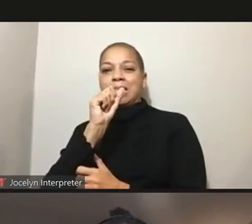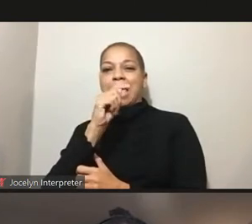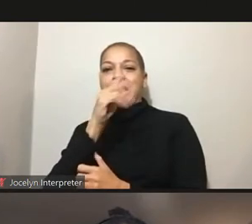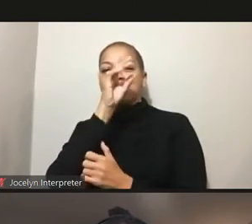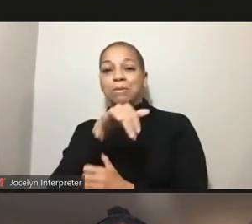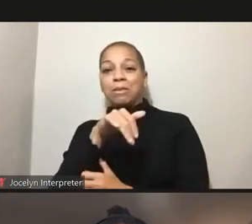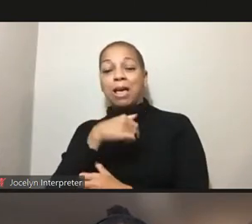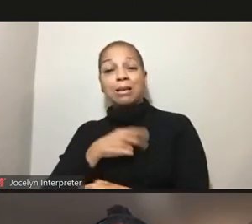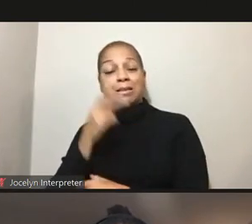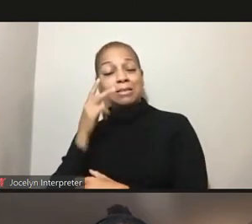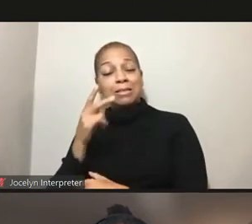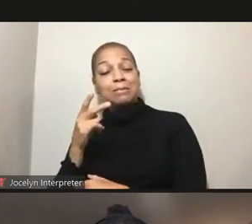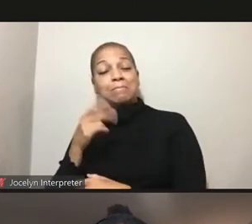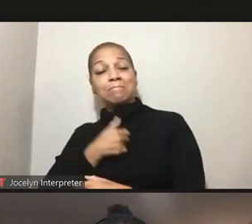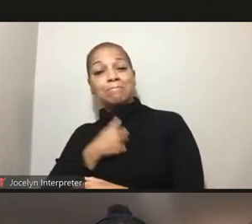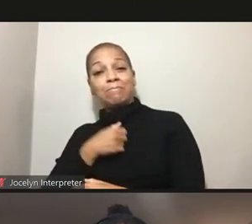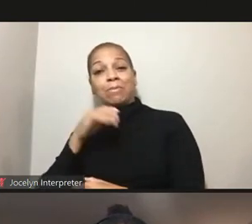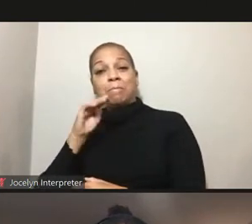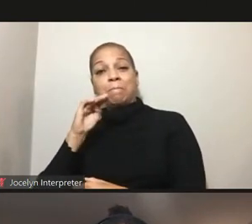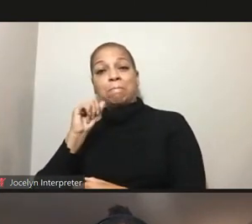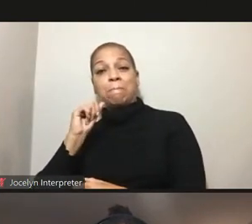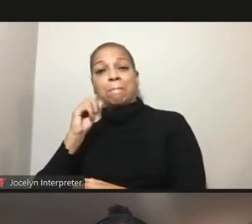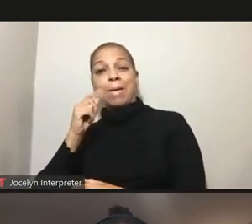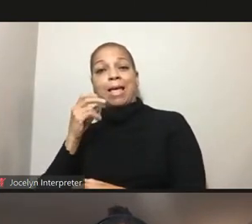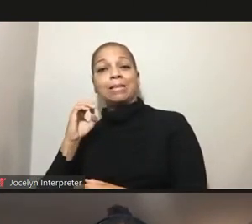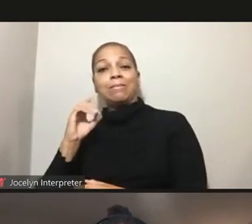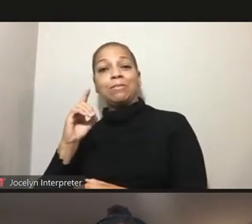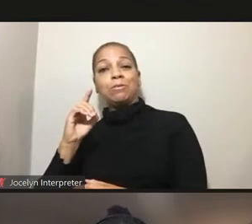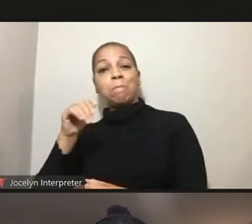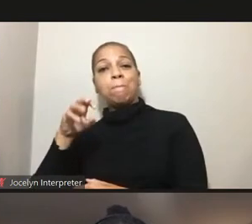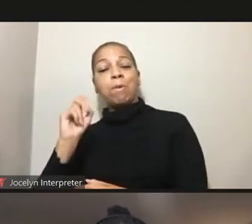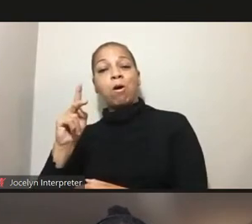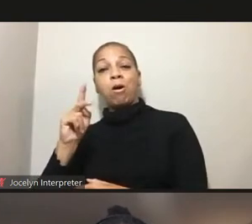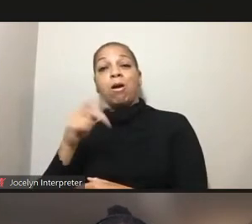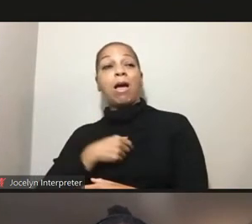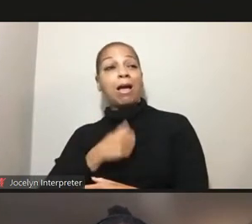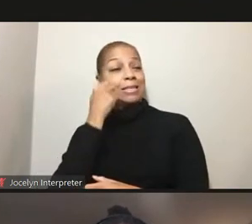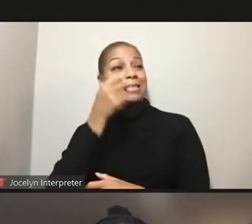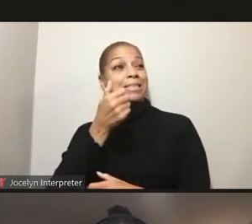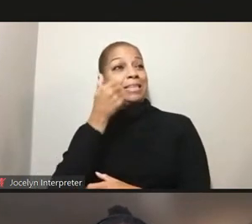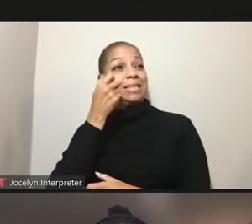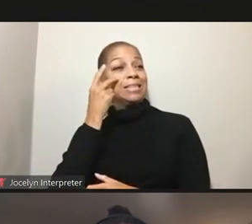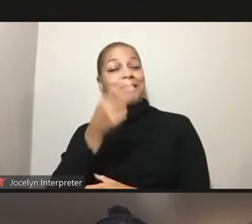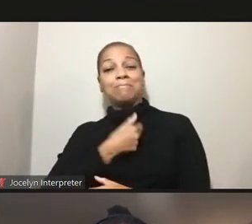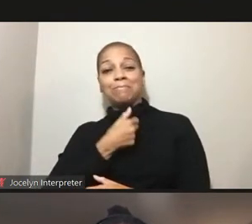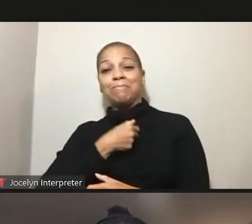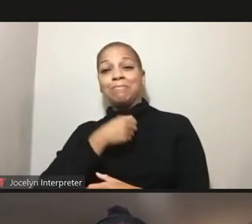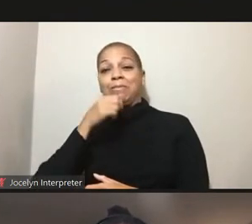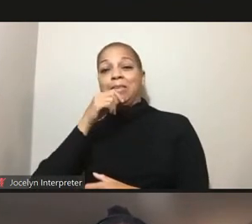I can see myself in Beloved. I can see myself in the paintings of John Singer Sargent.